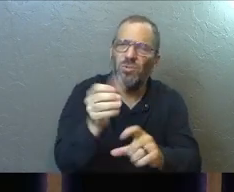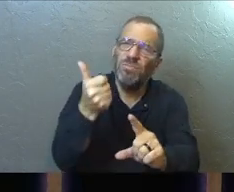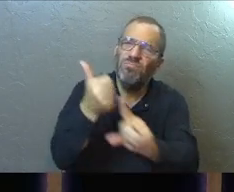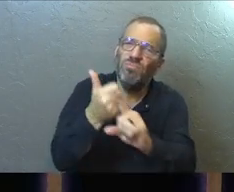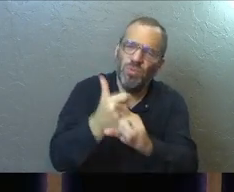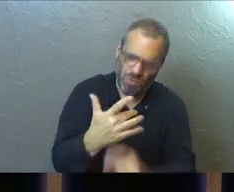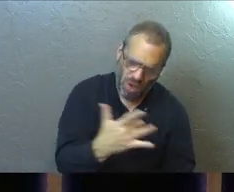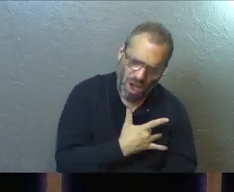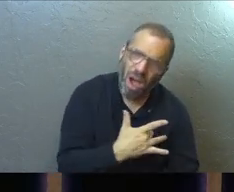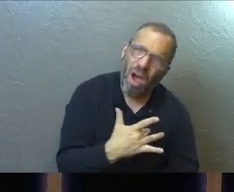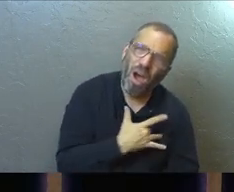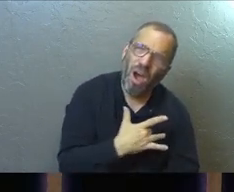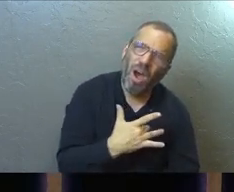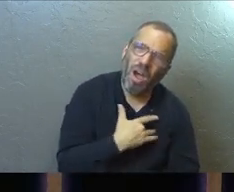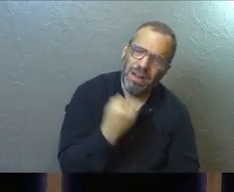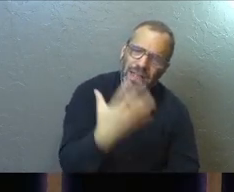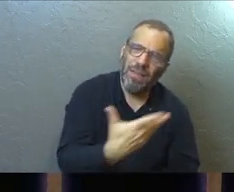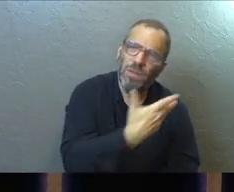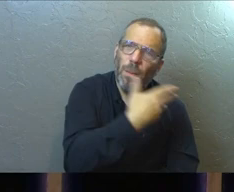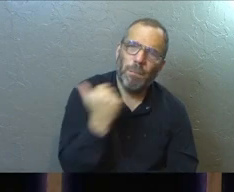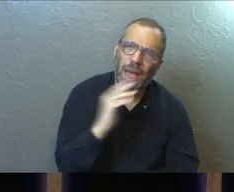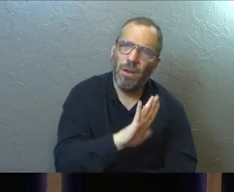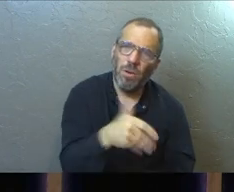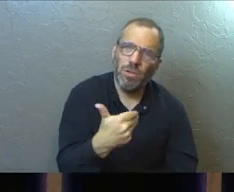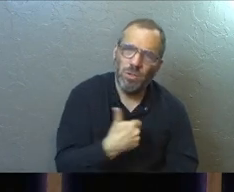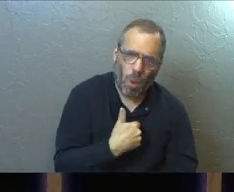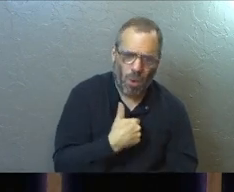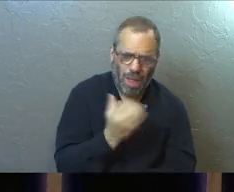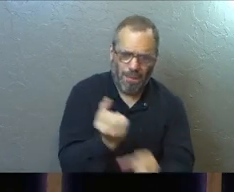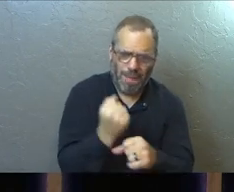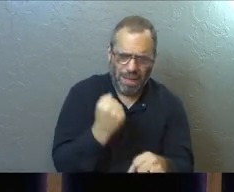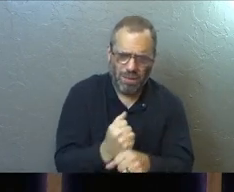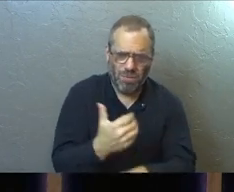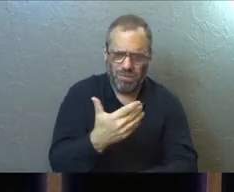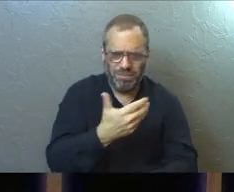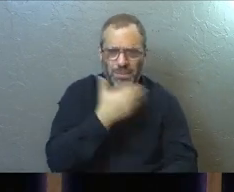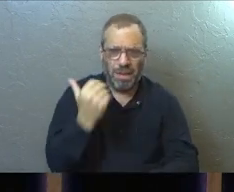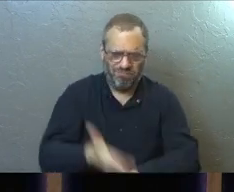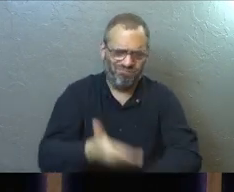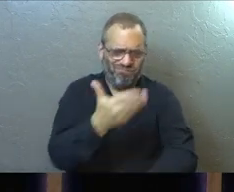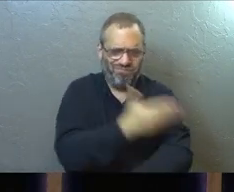your heart and giving you a better soul and shaping you.